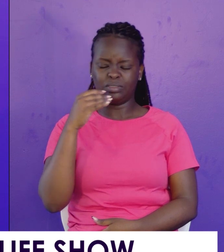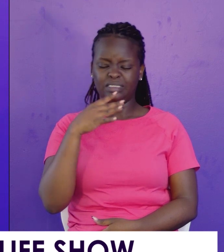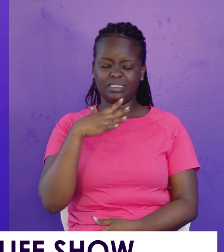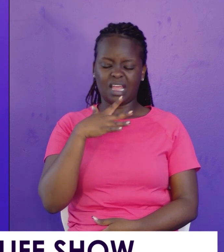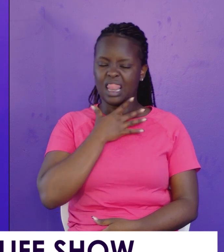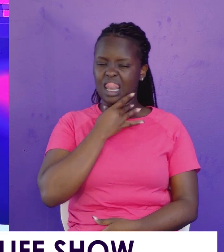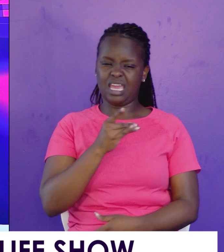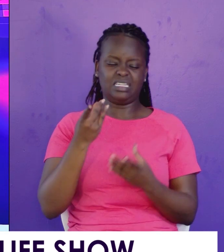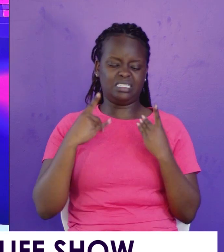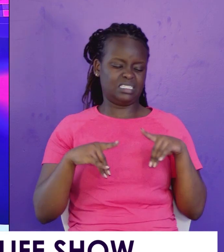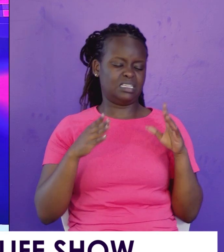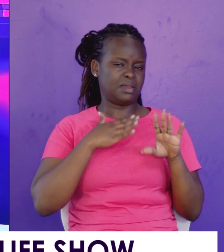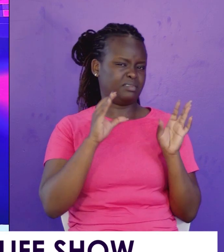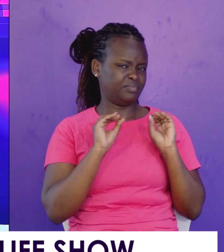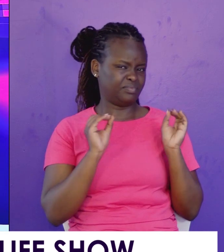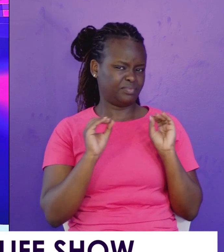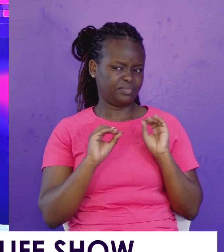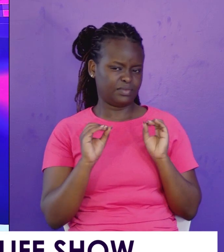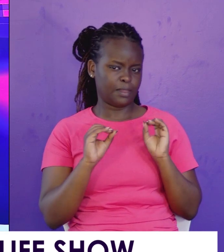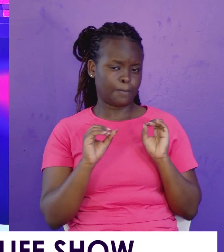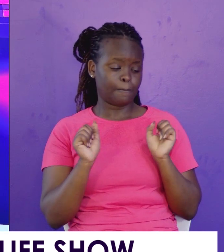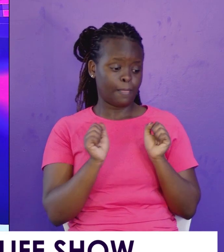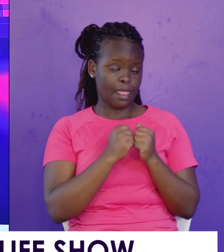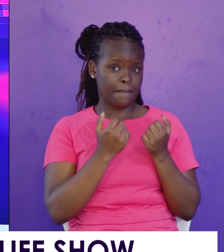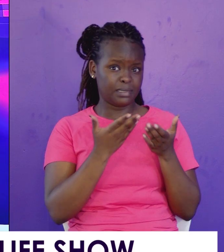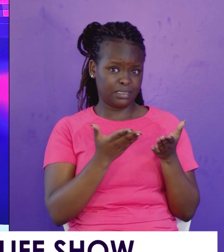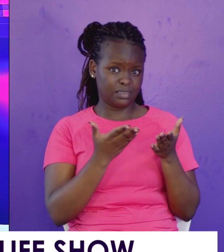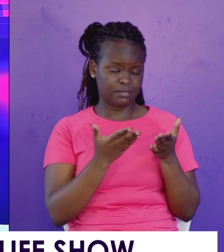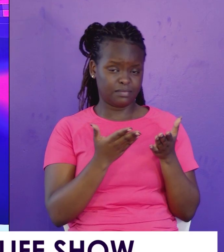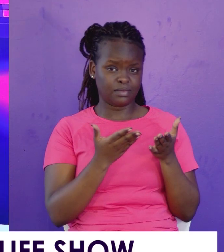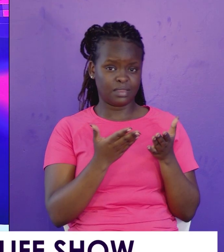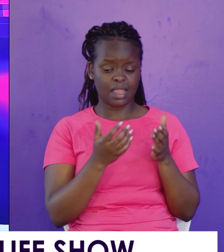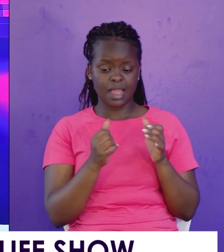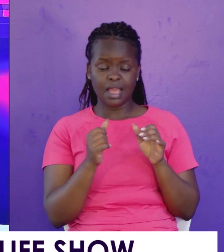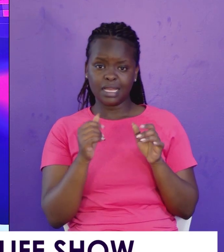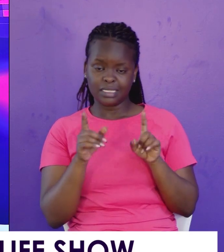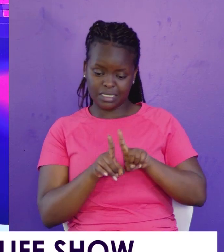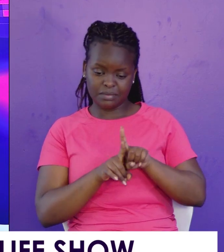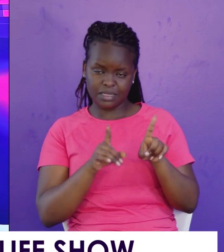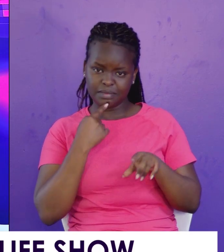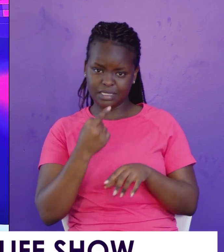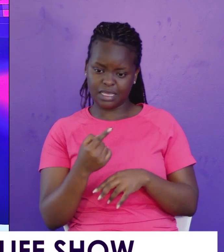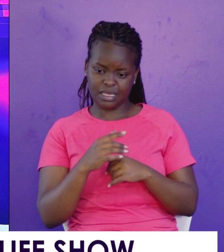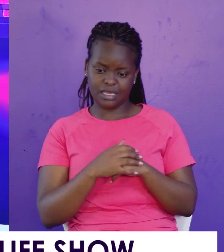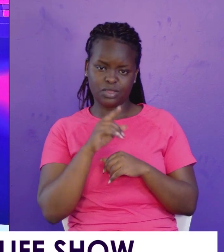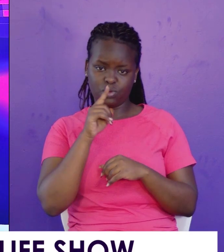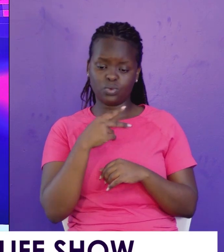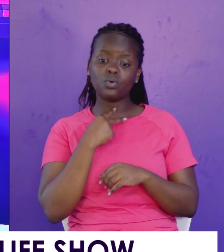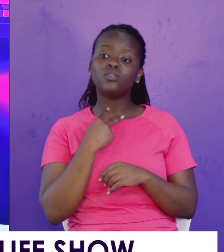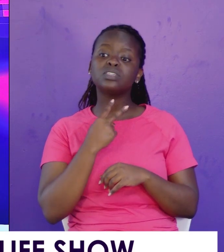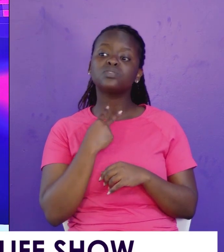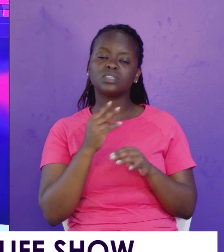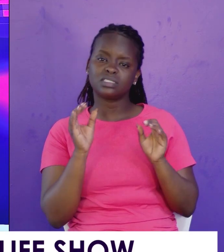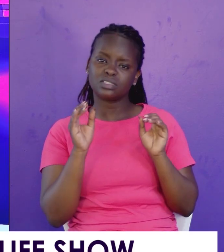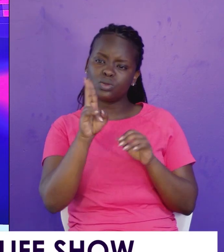thing? It happens a lot. Okay. As you've said, communication is also non-verbal cues. Okay. What you communicate